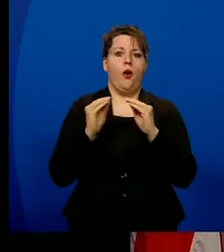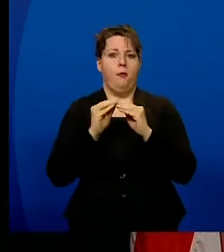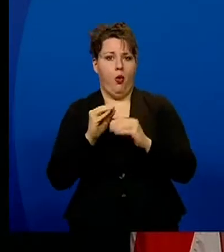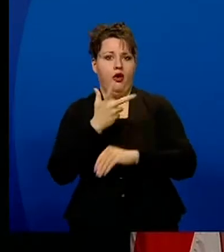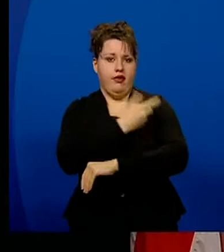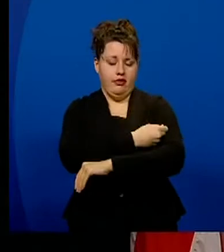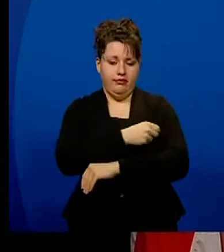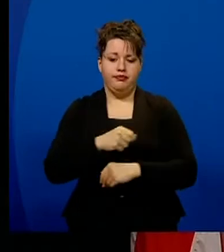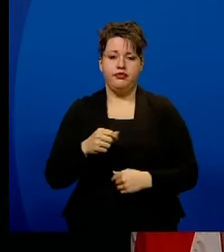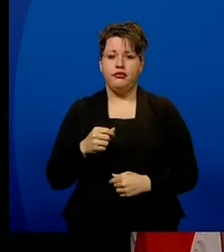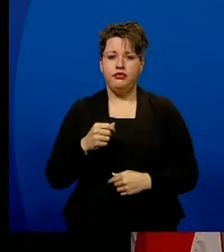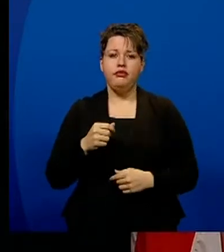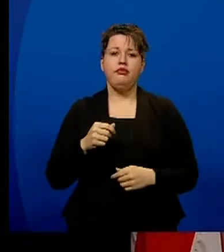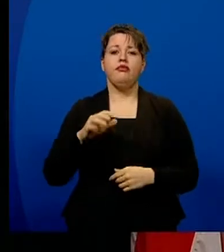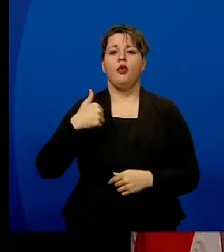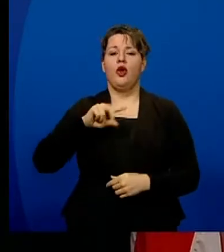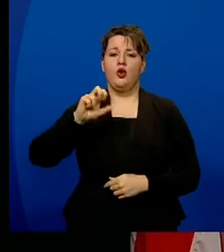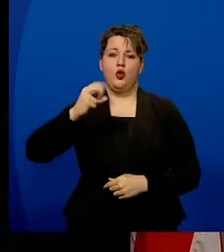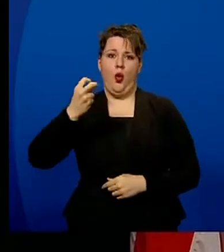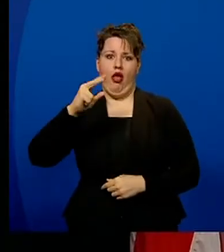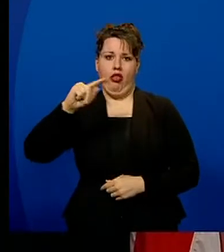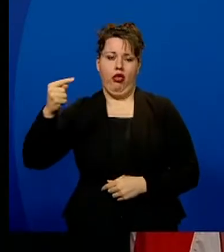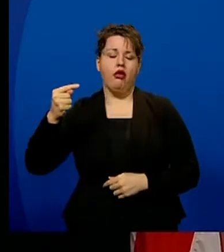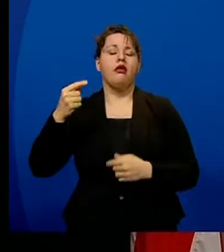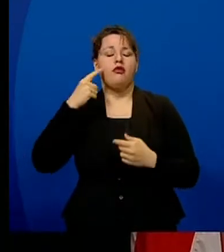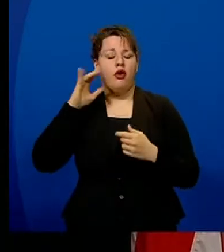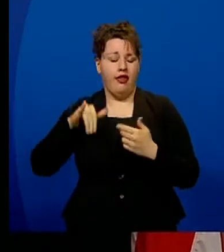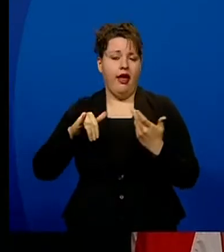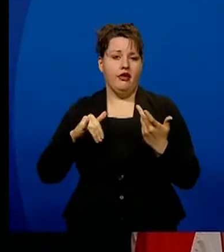doses, and we're 12th in the nation.